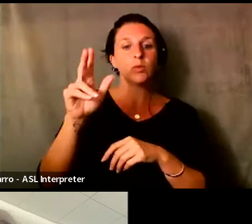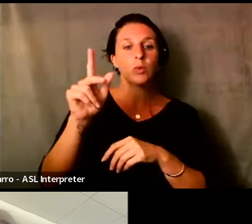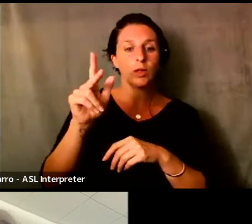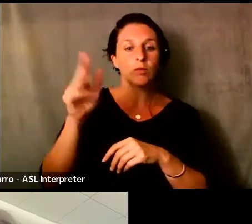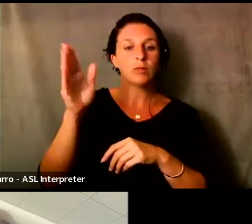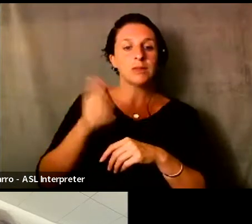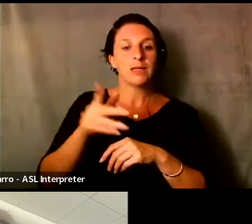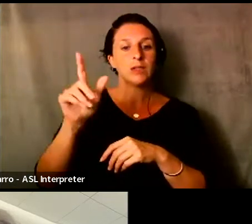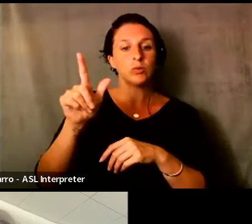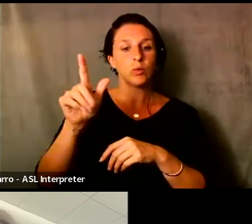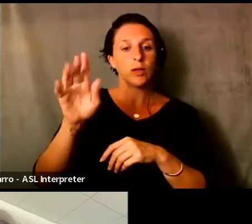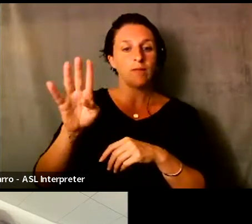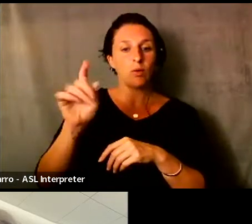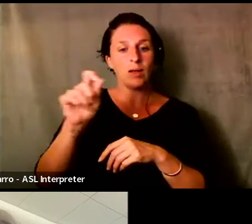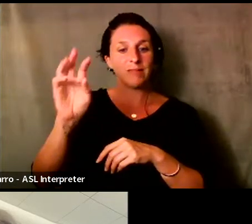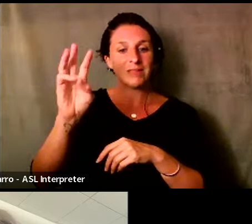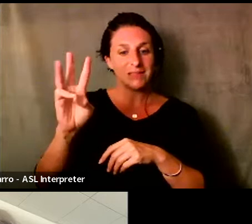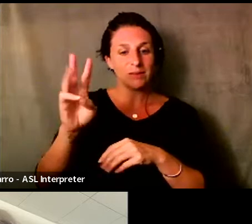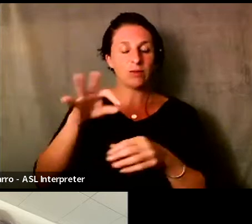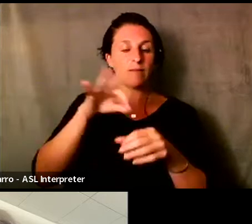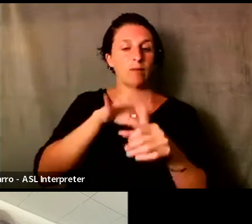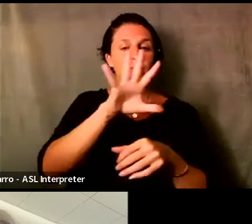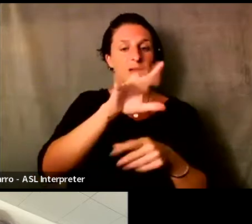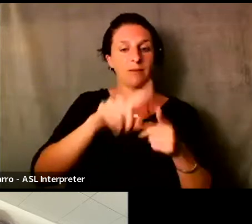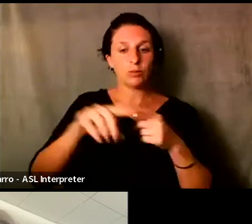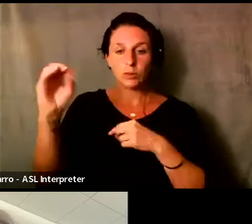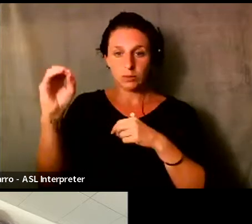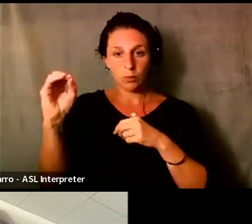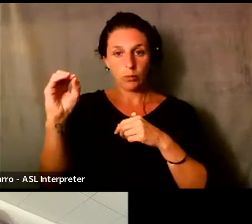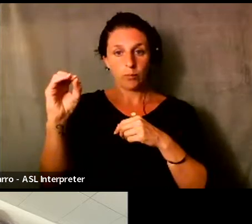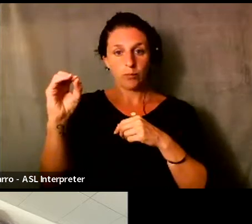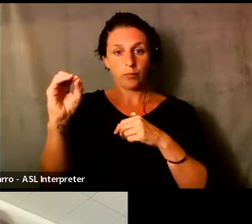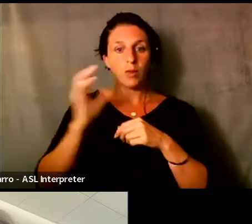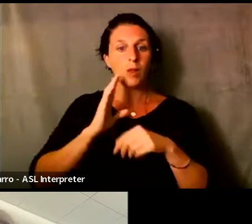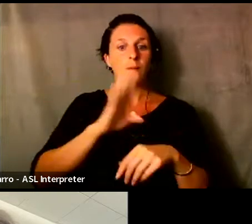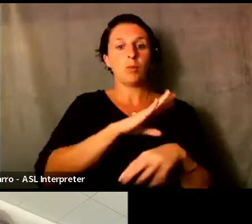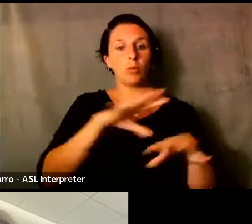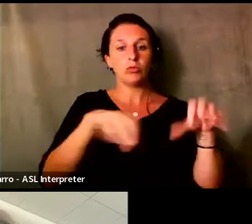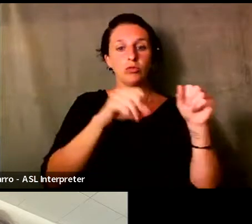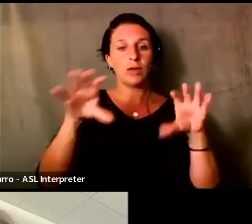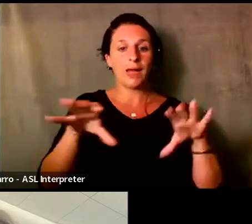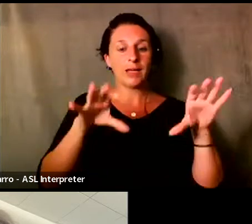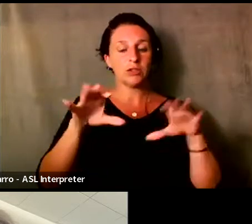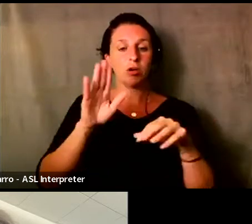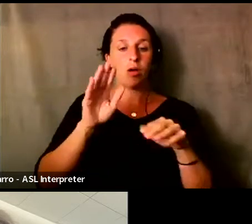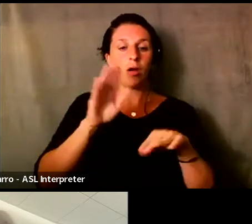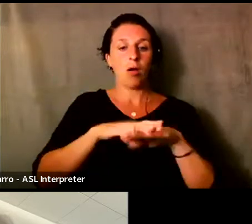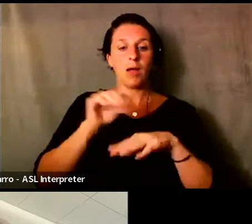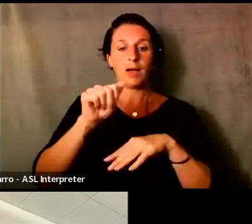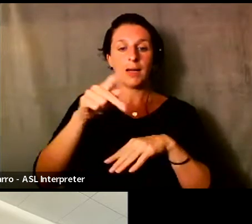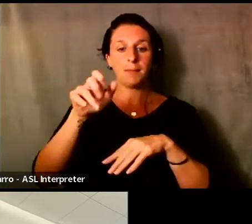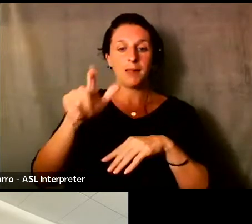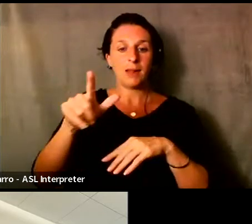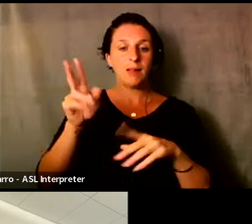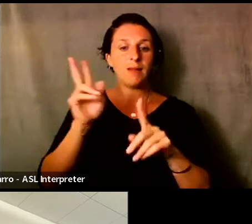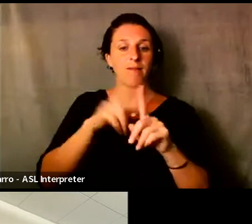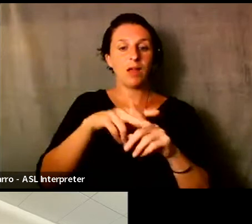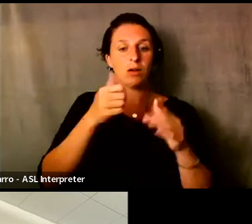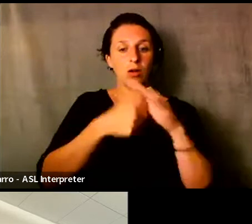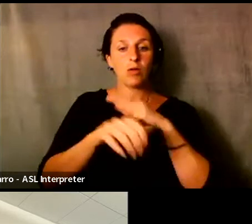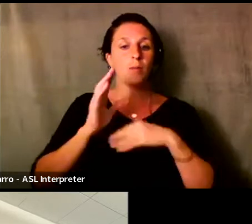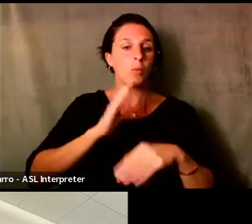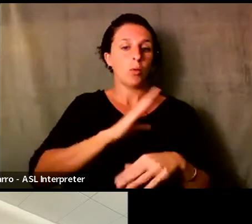23/24-6 with a vote of 5-0. The board took action on an appeal filed under Board Policy